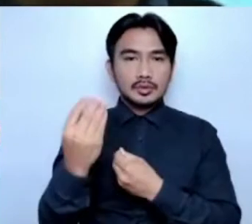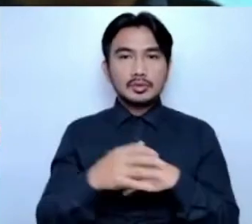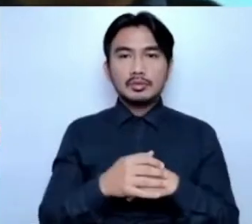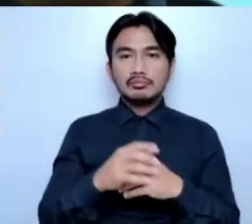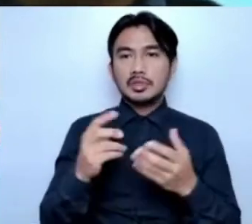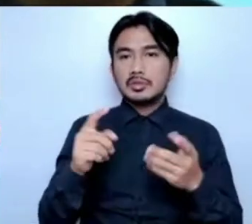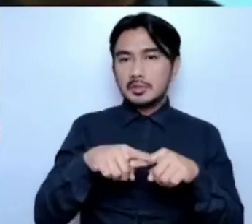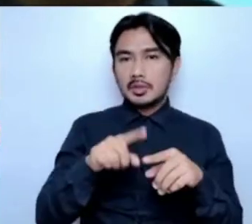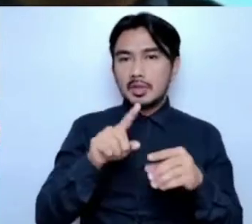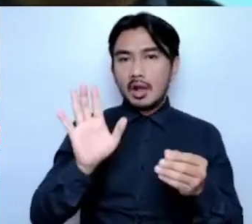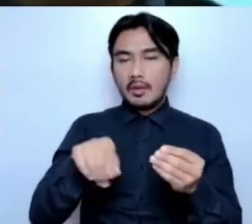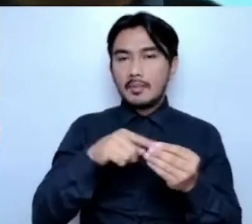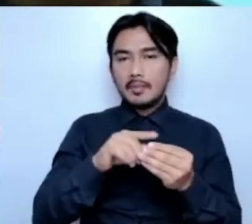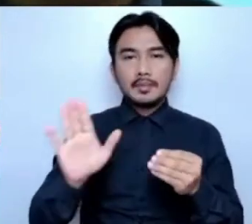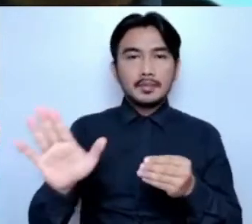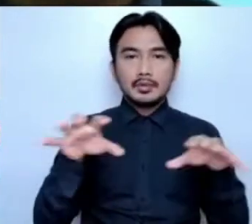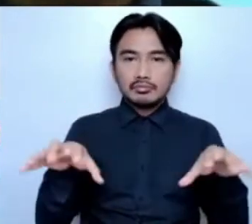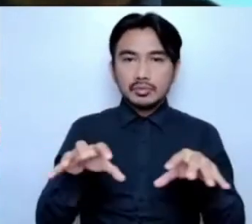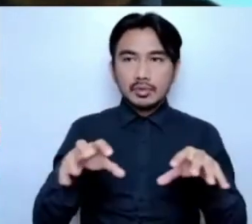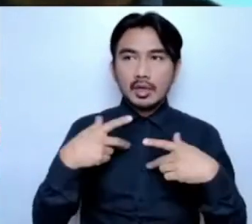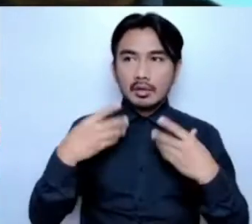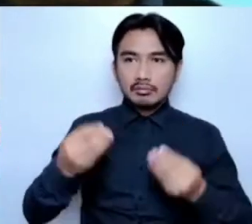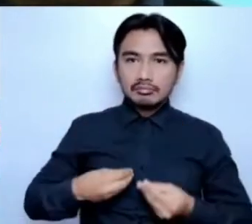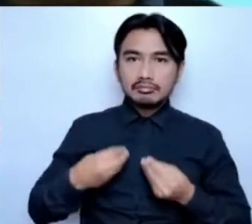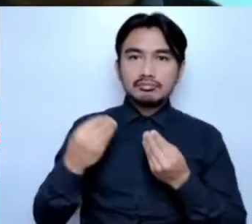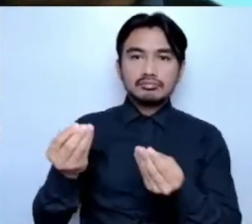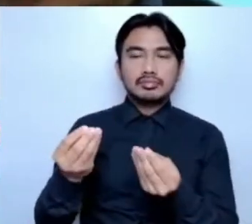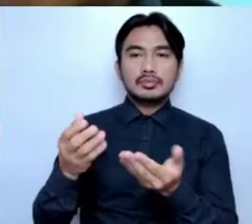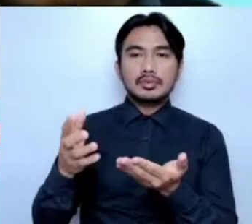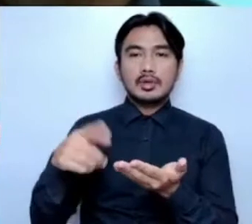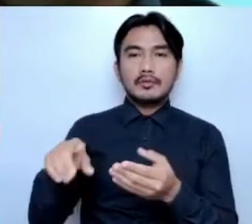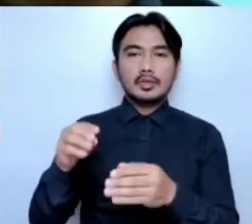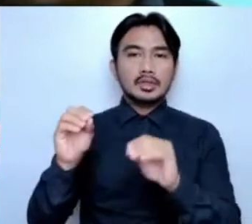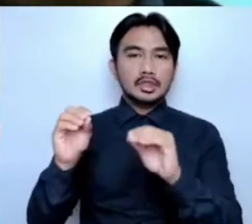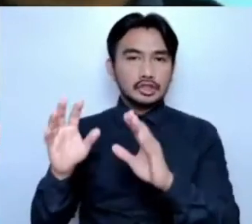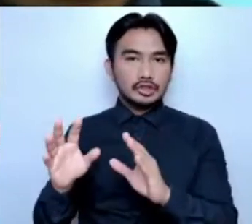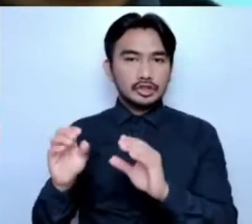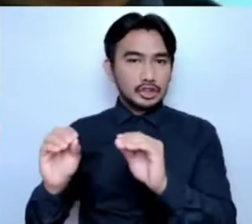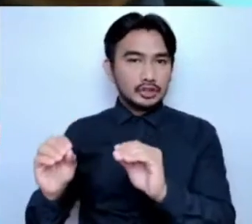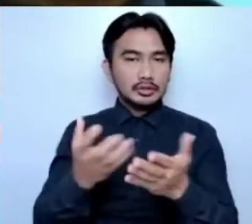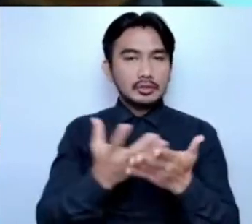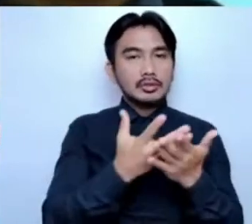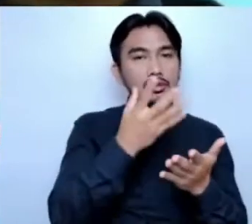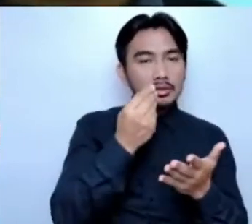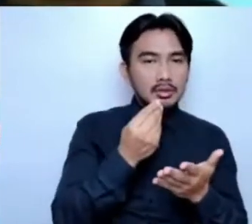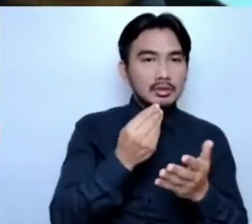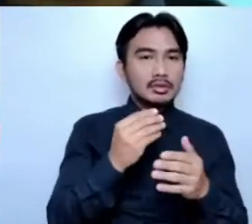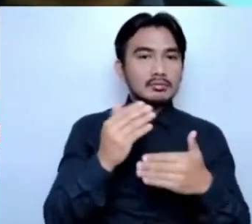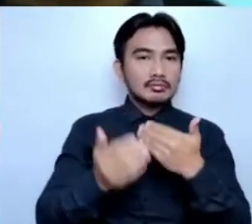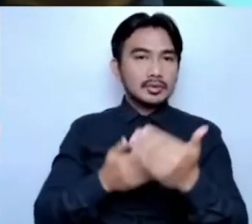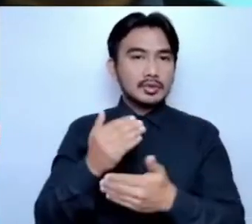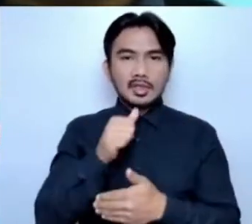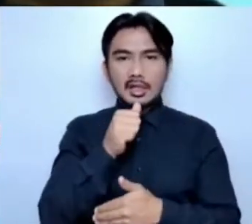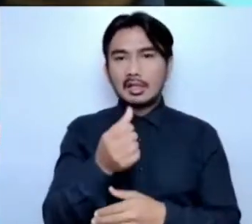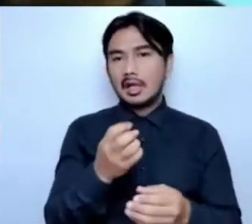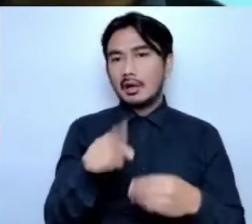activity that contributed to the teaching and learning process and not the quantity. Because if you will observe